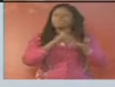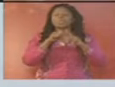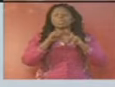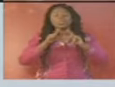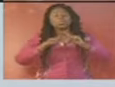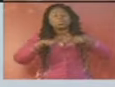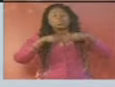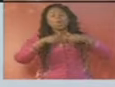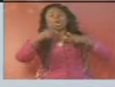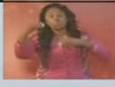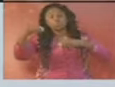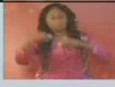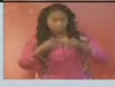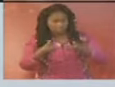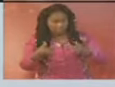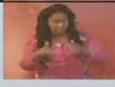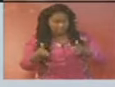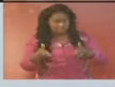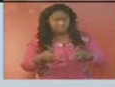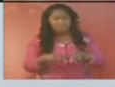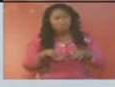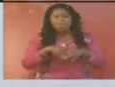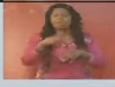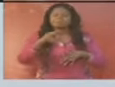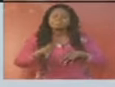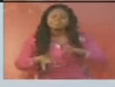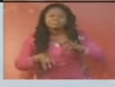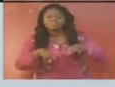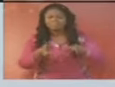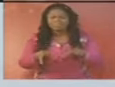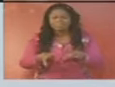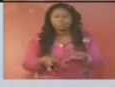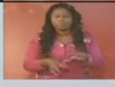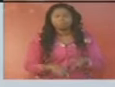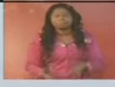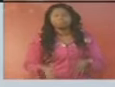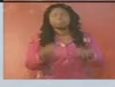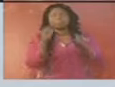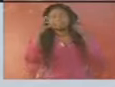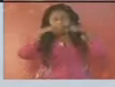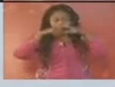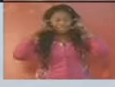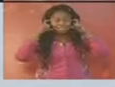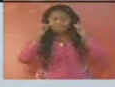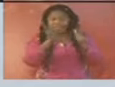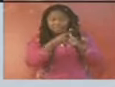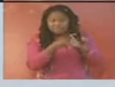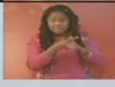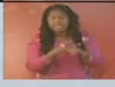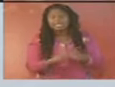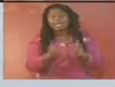from others, that's 6 feet. Stay home if you are ill. And of course, the minister would have